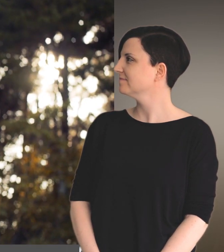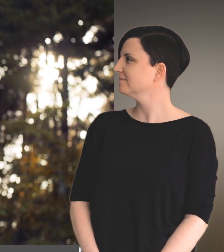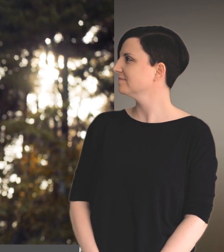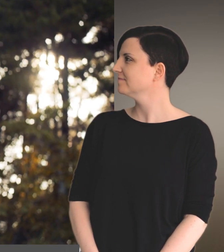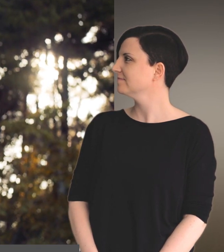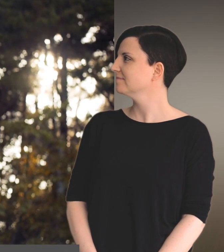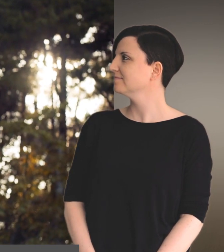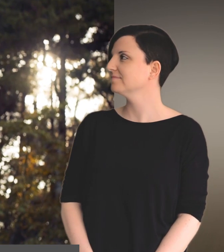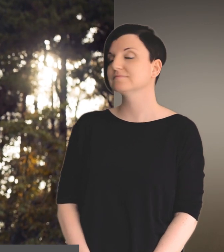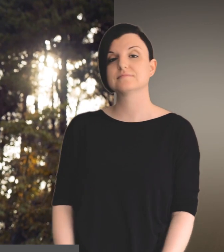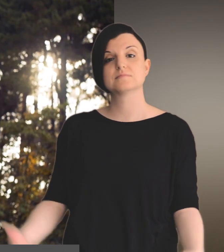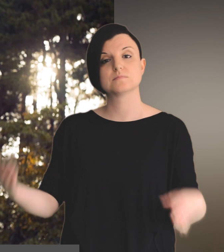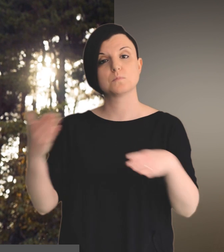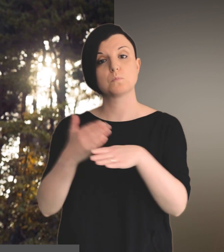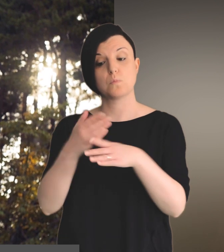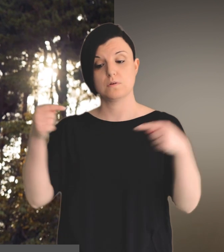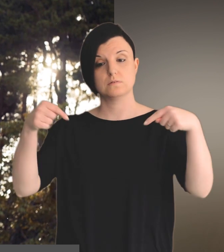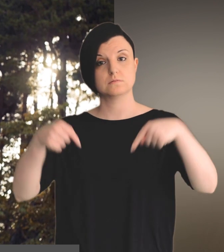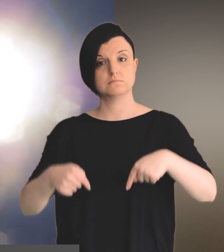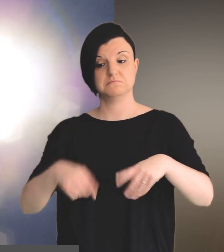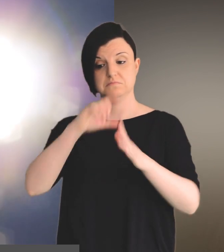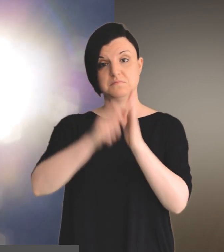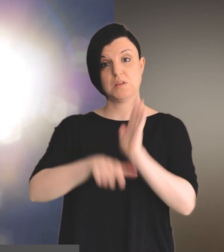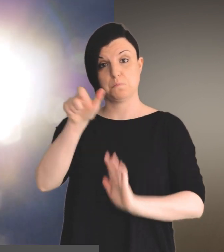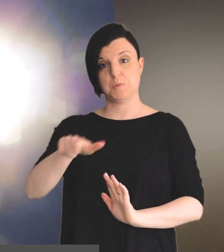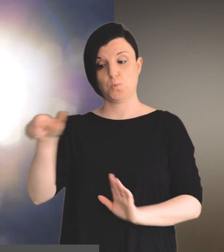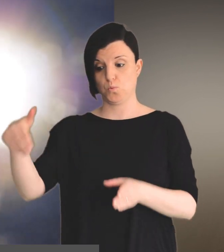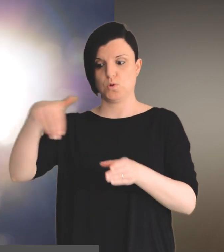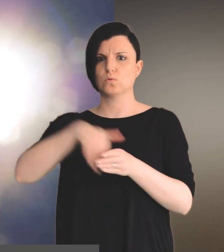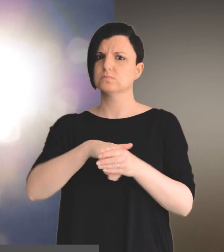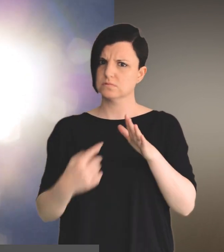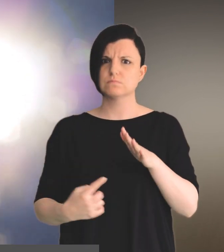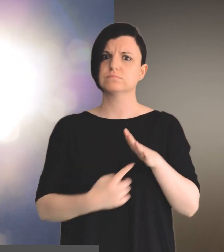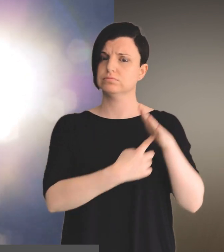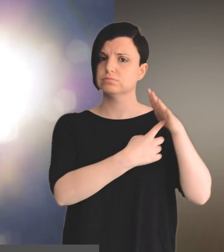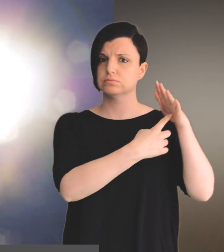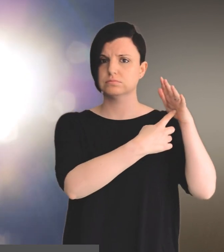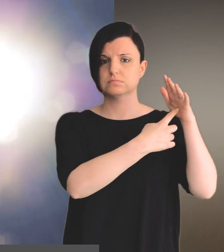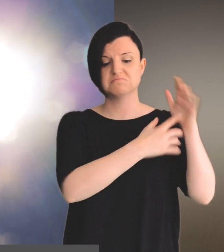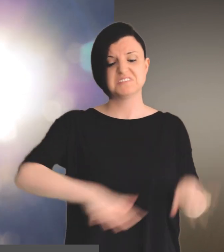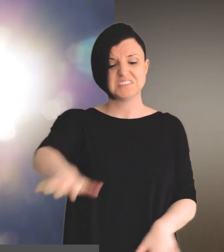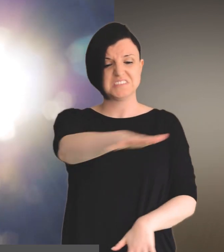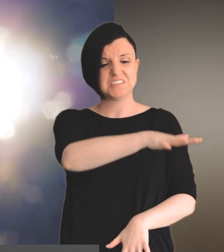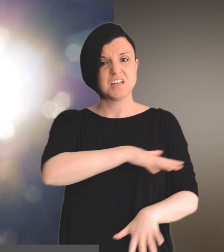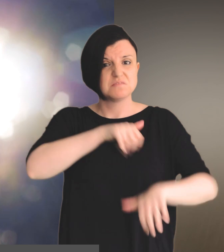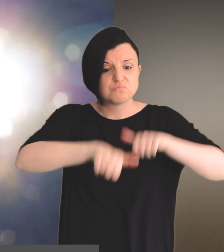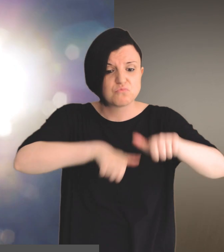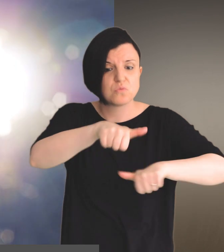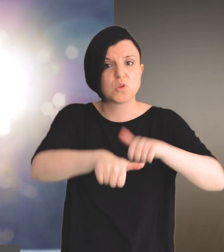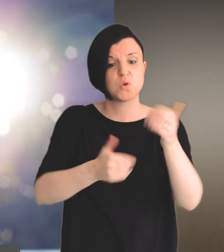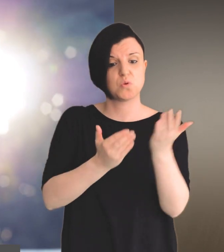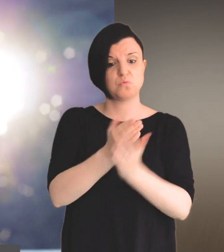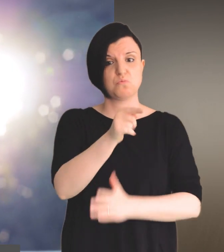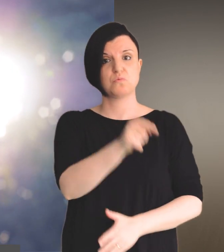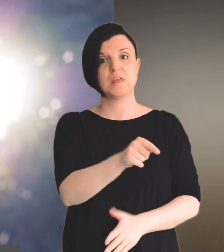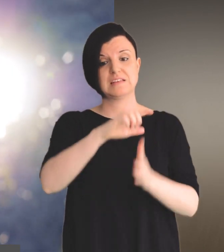participates. Inclusion is key to all the work that we do. It's society and processes that disable people,